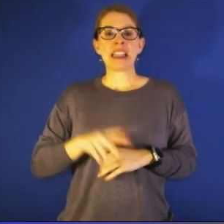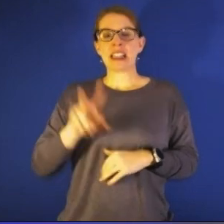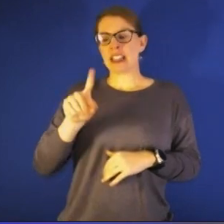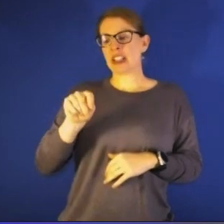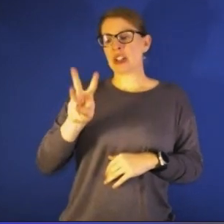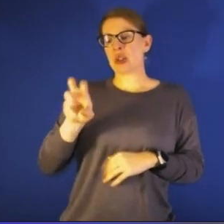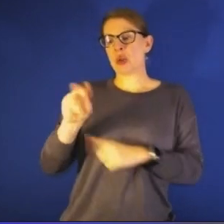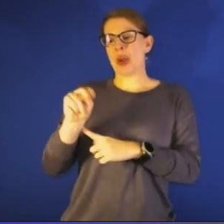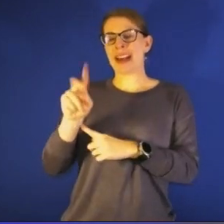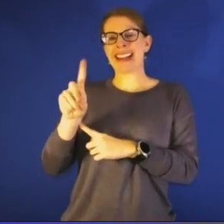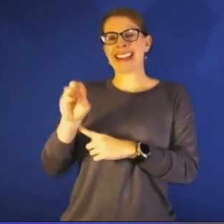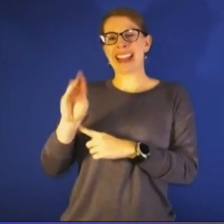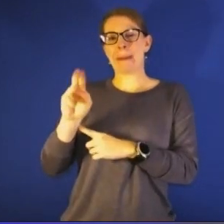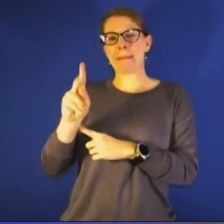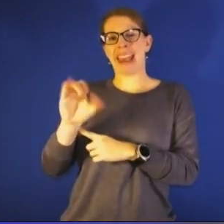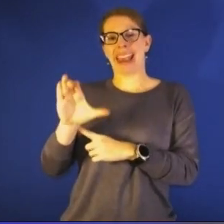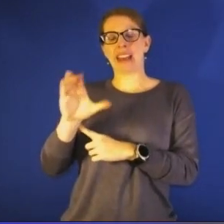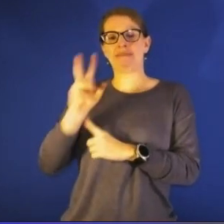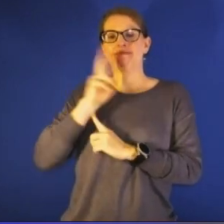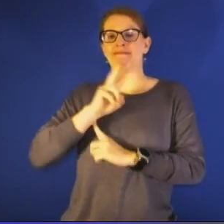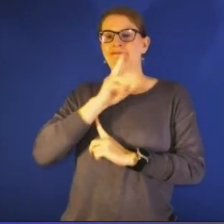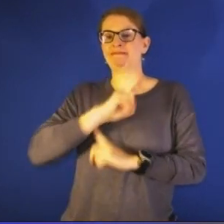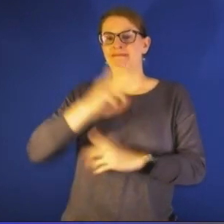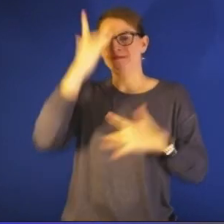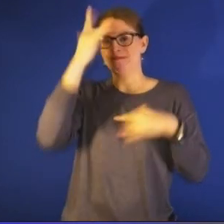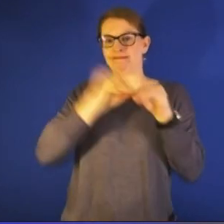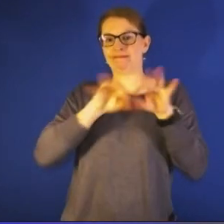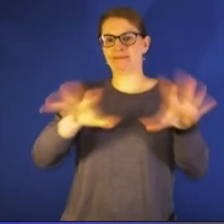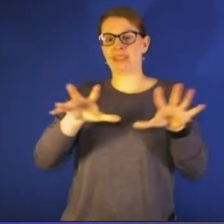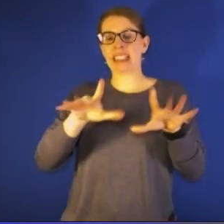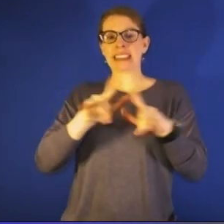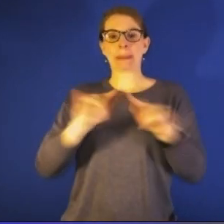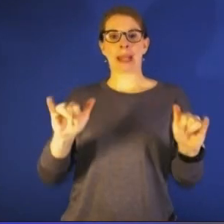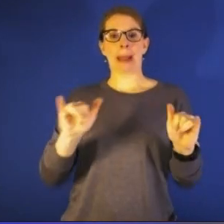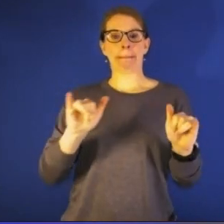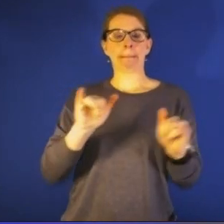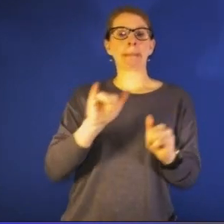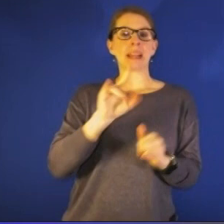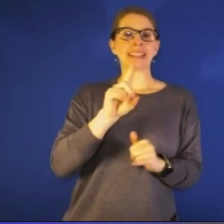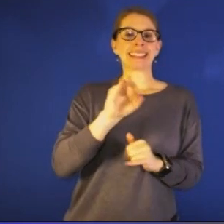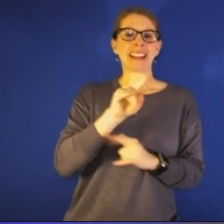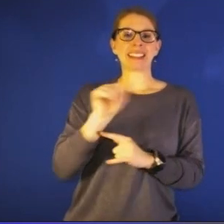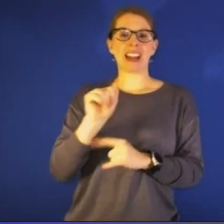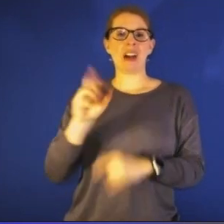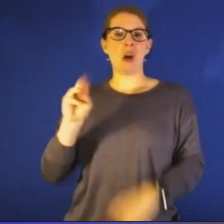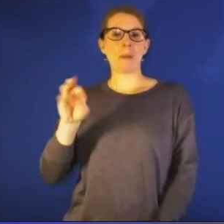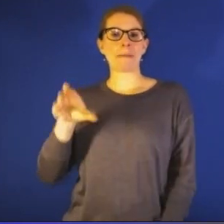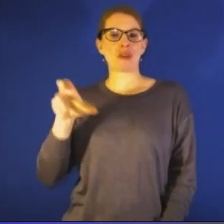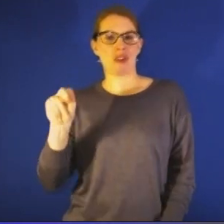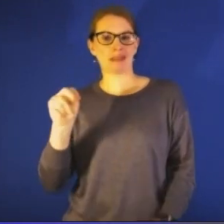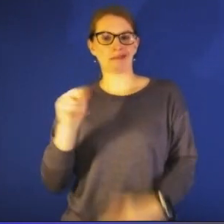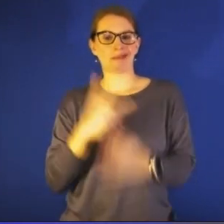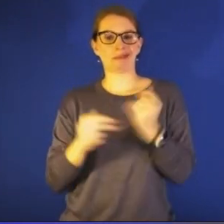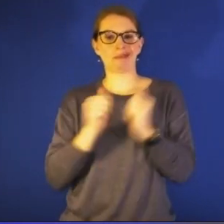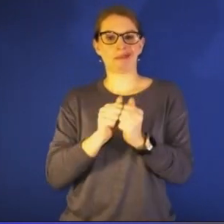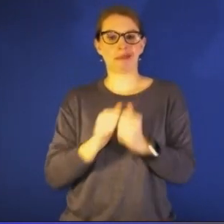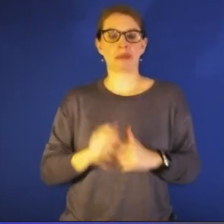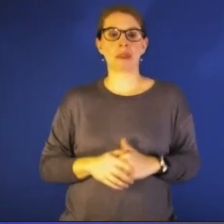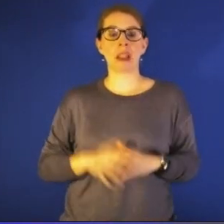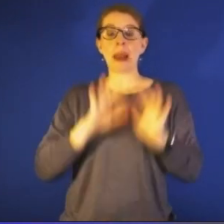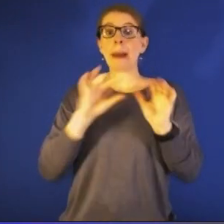Delta and Omicron at the same time. But the challenge to us, and this is what's going to be a little different. The challenge this time